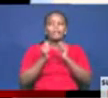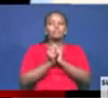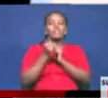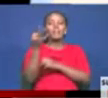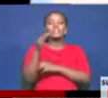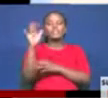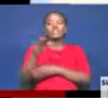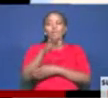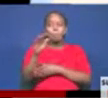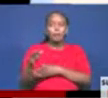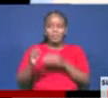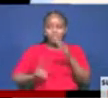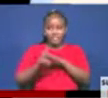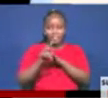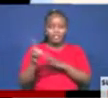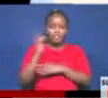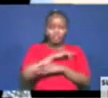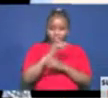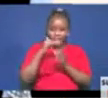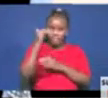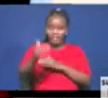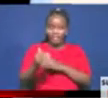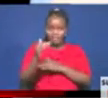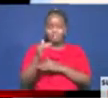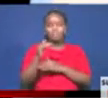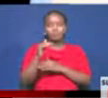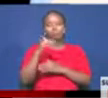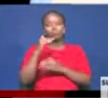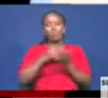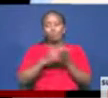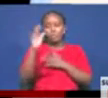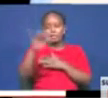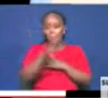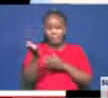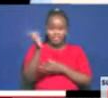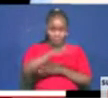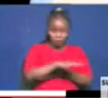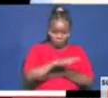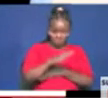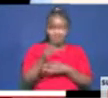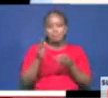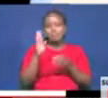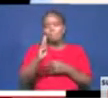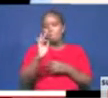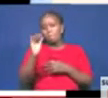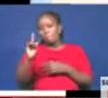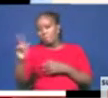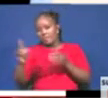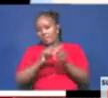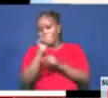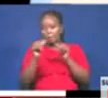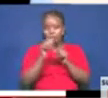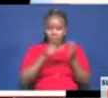off its business next week, the introduction and the passage of the Prompt Payment Amendment Bill will be key to ending